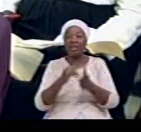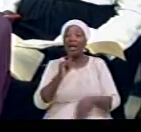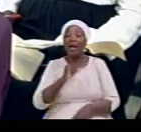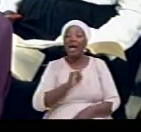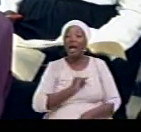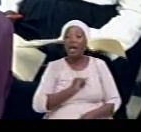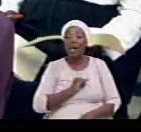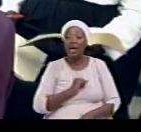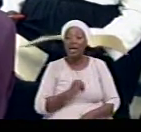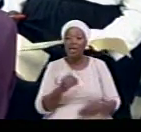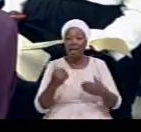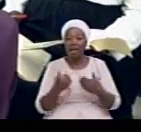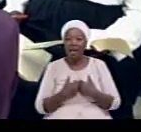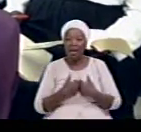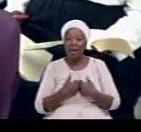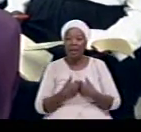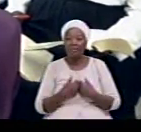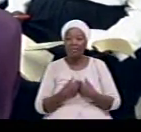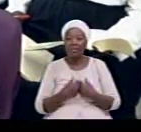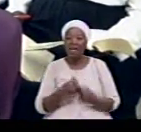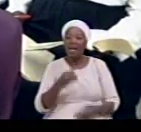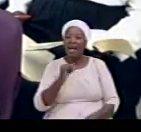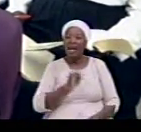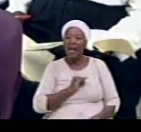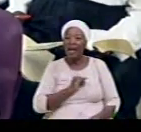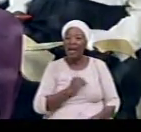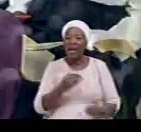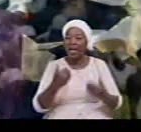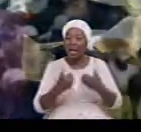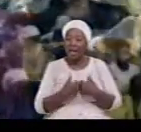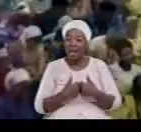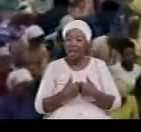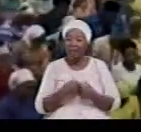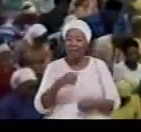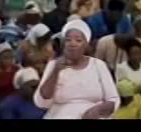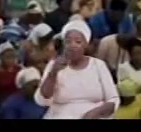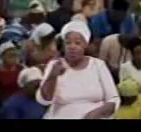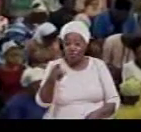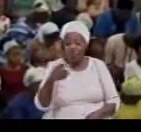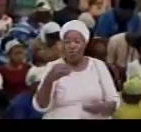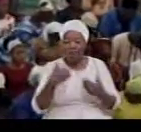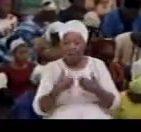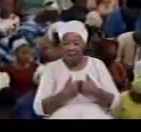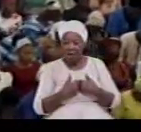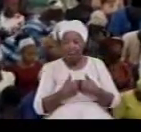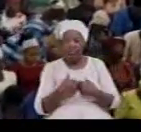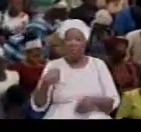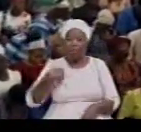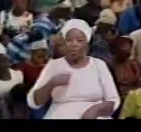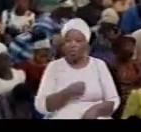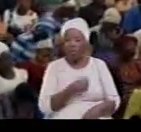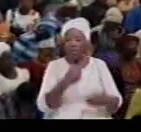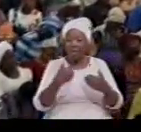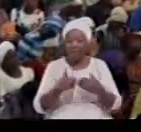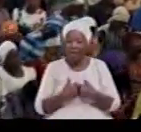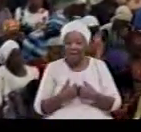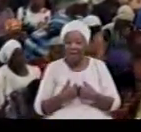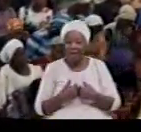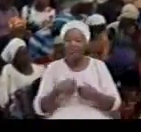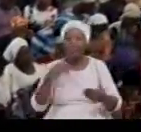I have, you have, we have,